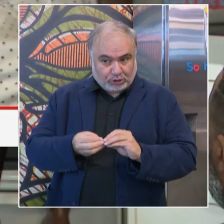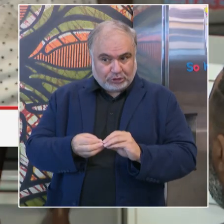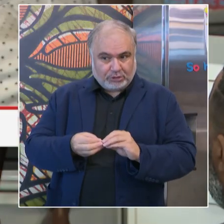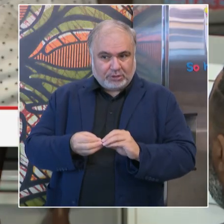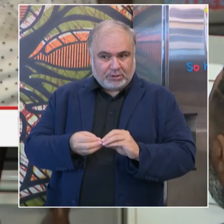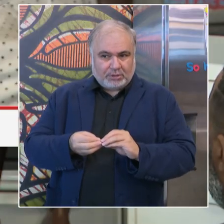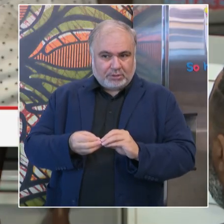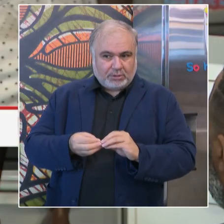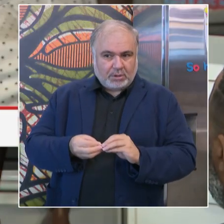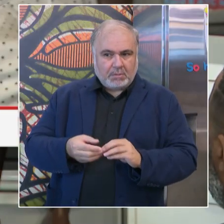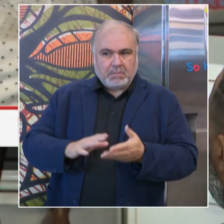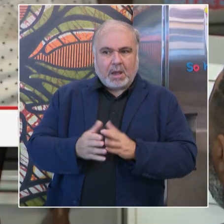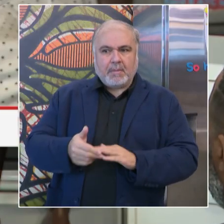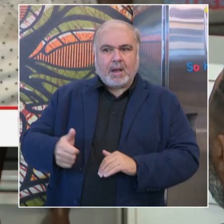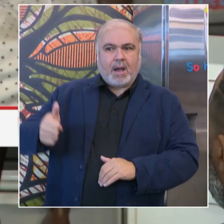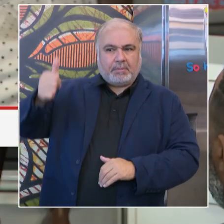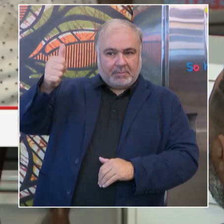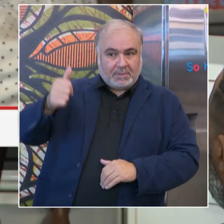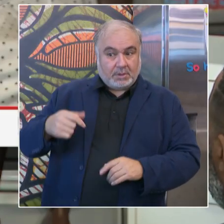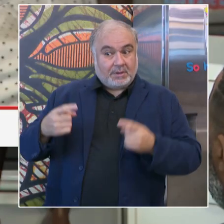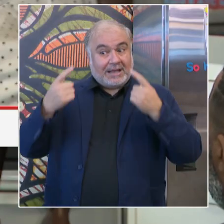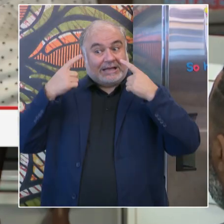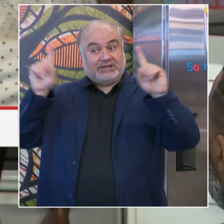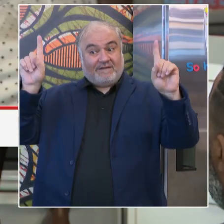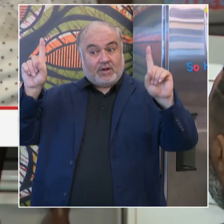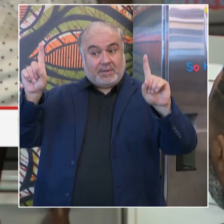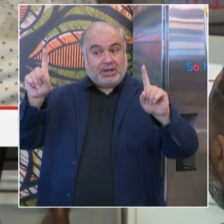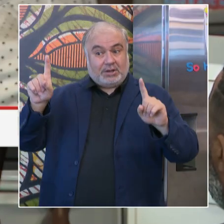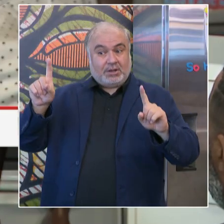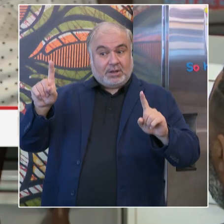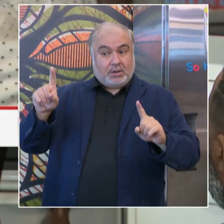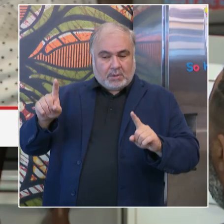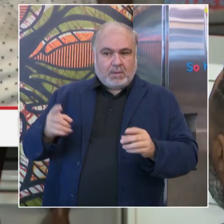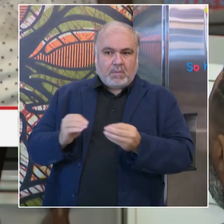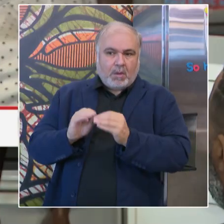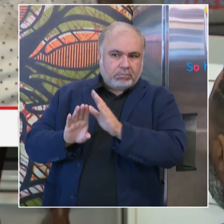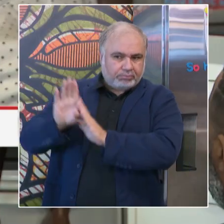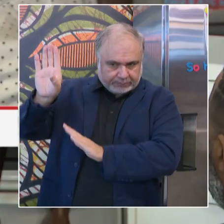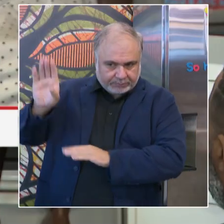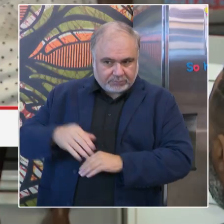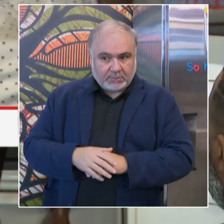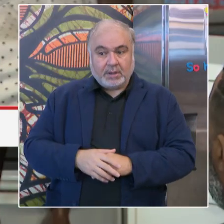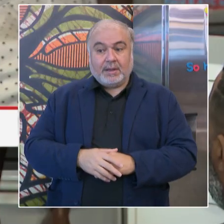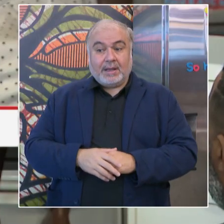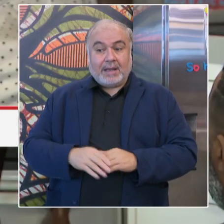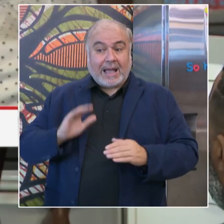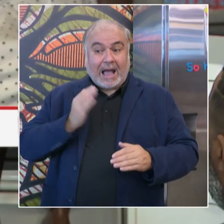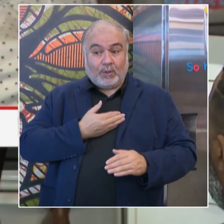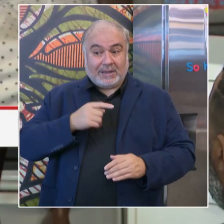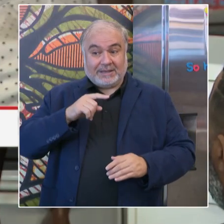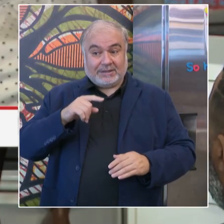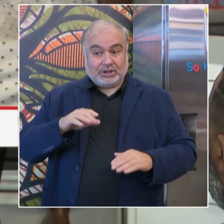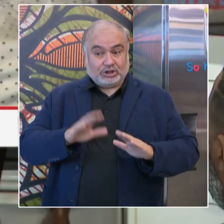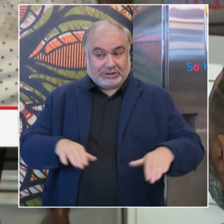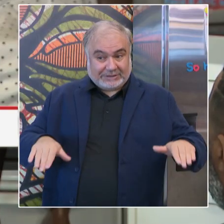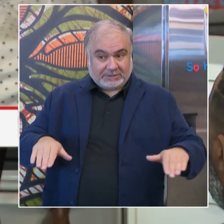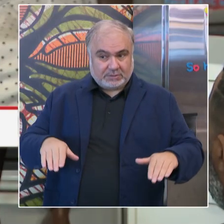is up, our achievement is up, our kids rebounded faster than their peers